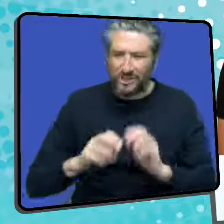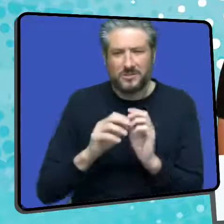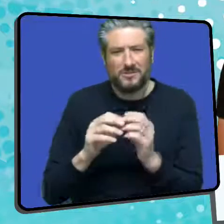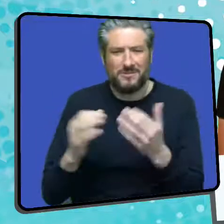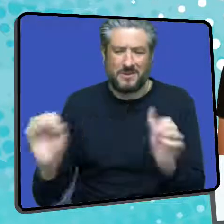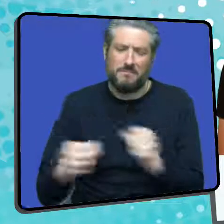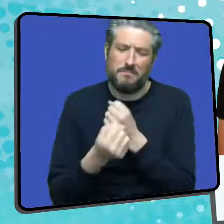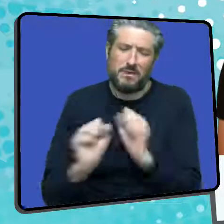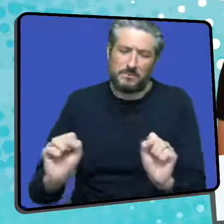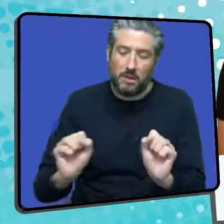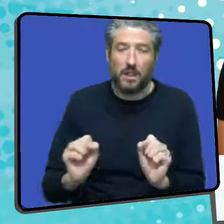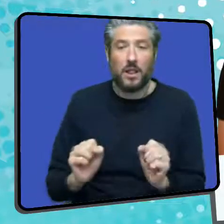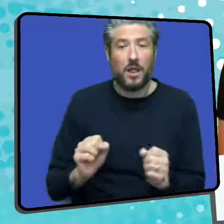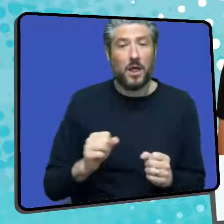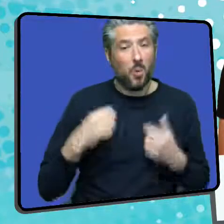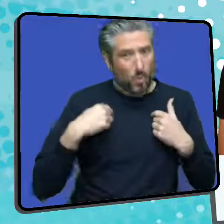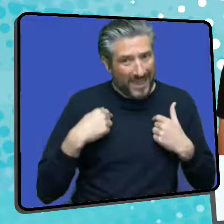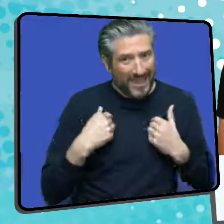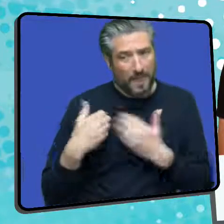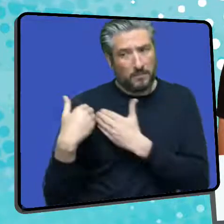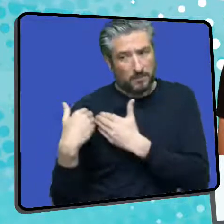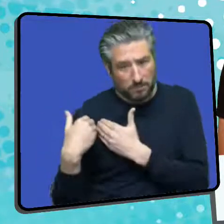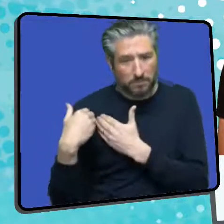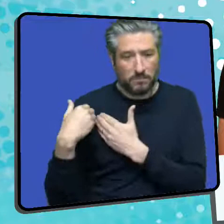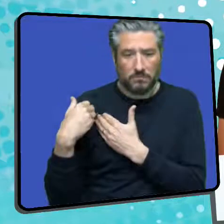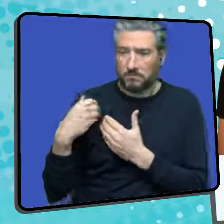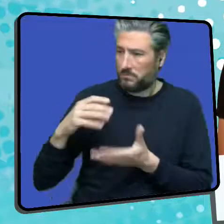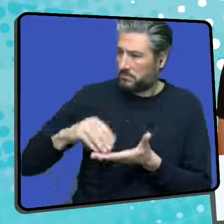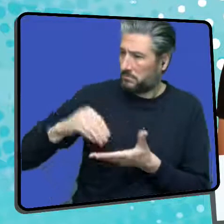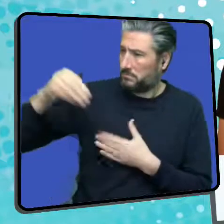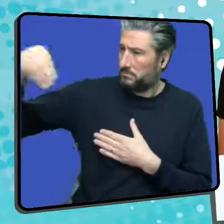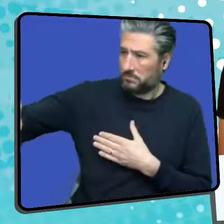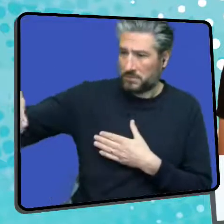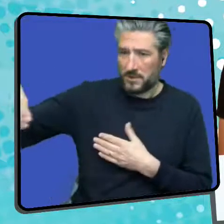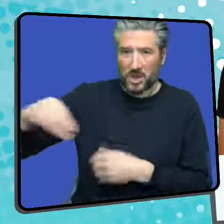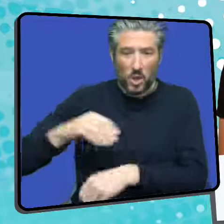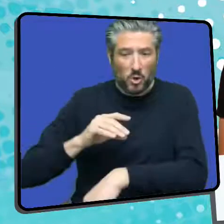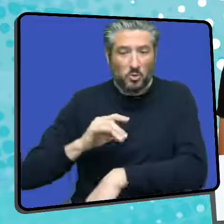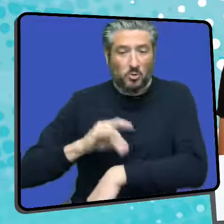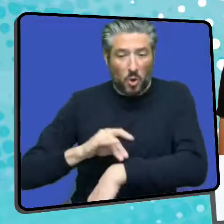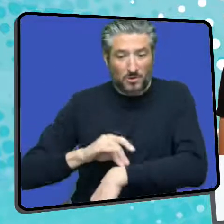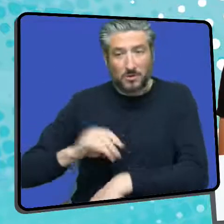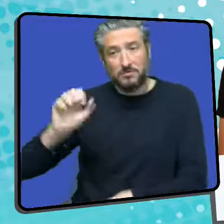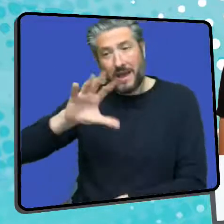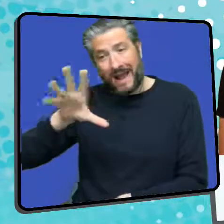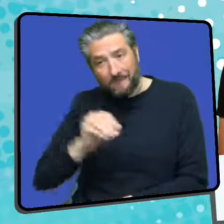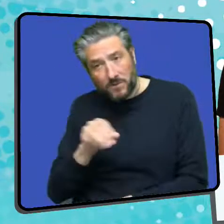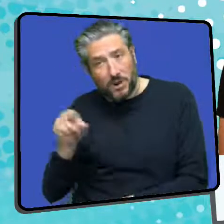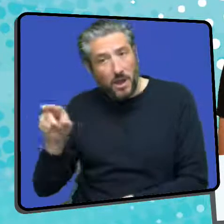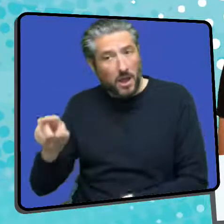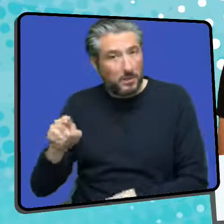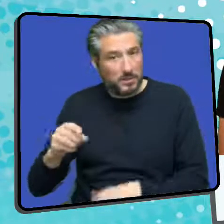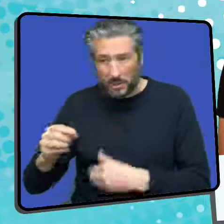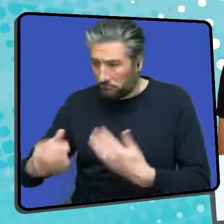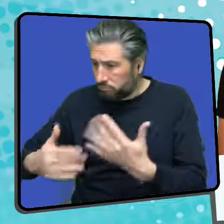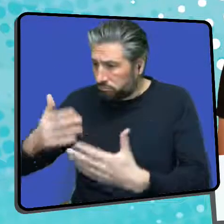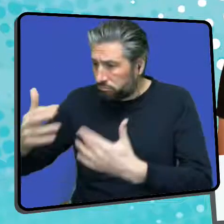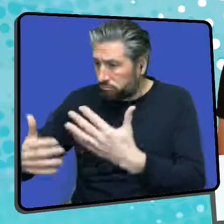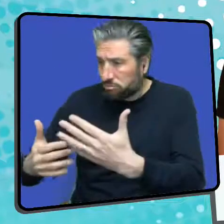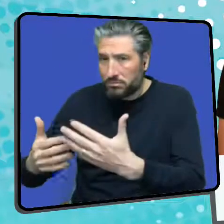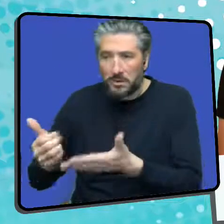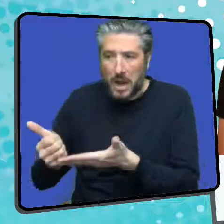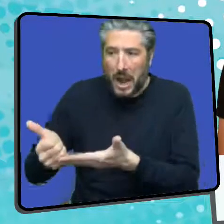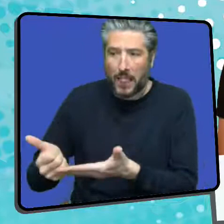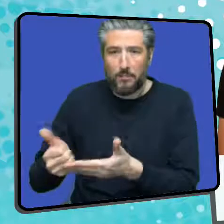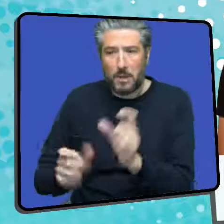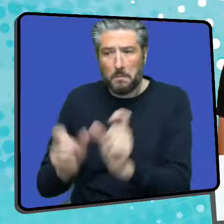the best he can or she can to diagnose a patient and help those patients. And that's so great about this project.